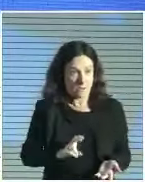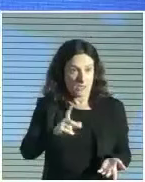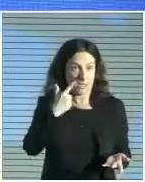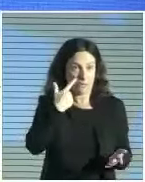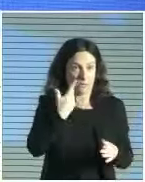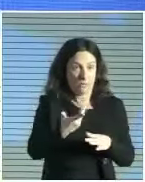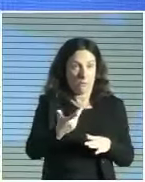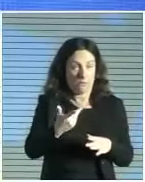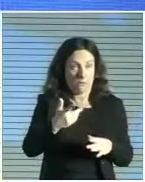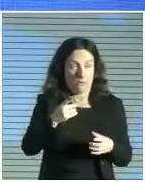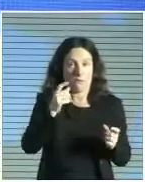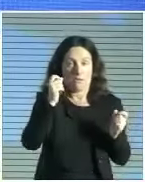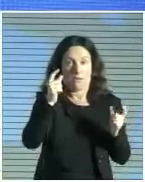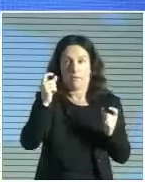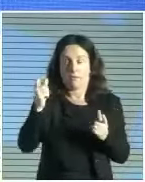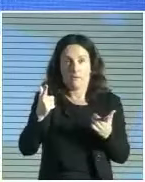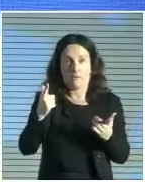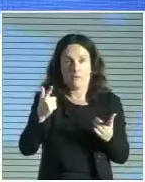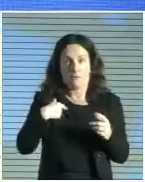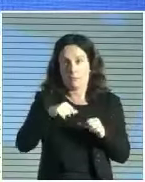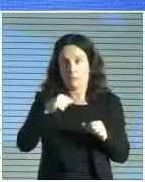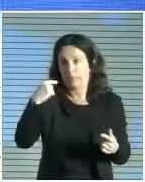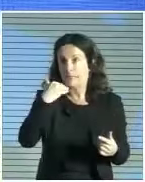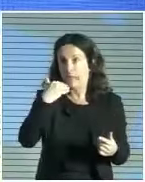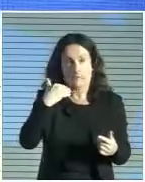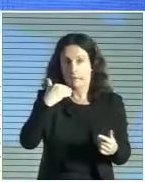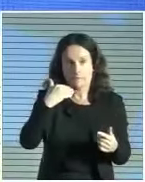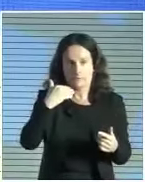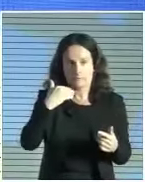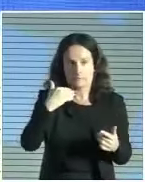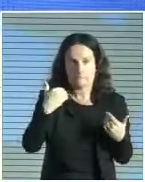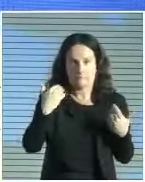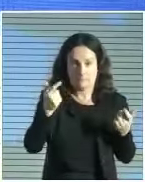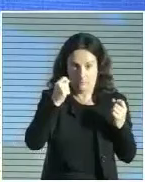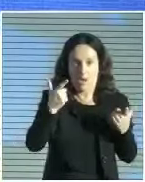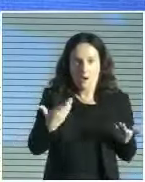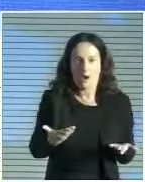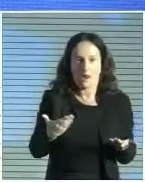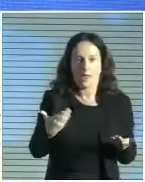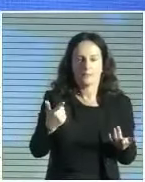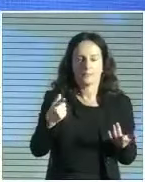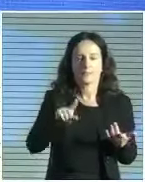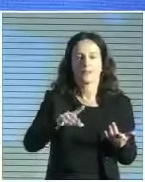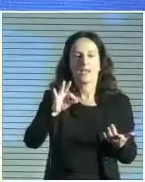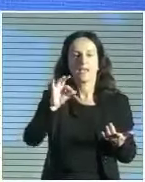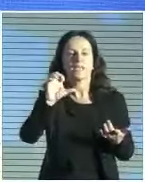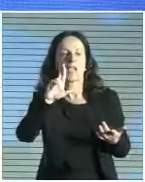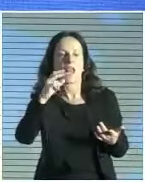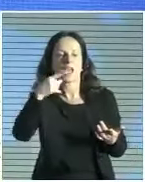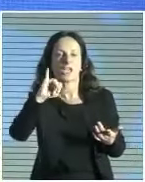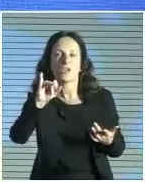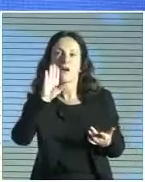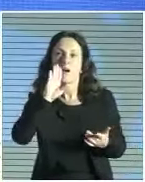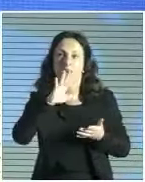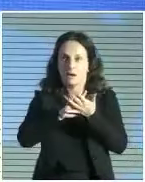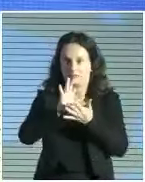you know, a key point. Sergio was just saying that we keep on learning, and it's been great to hear all